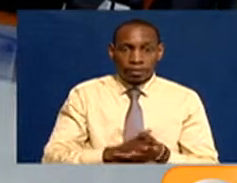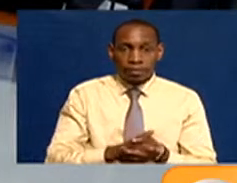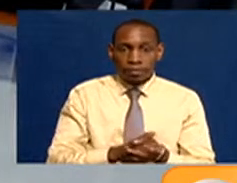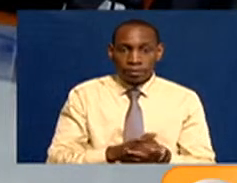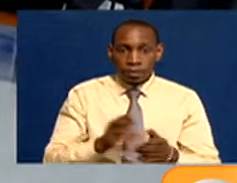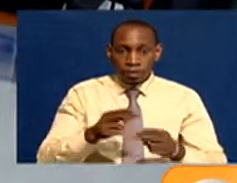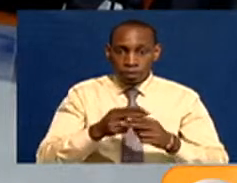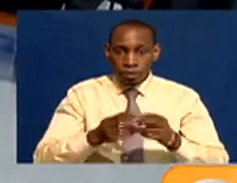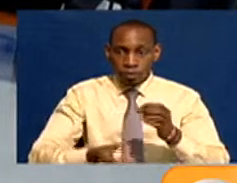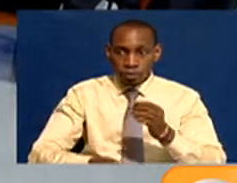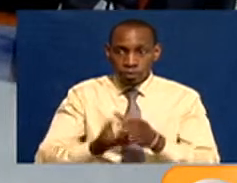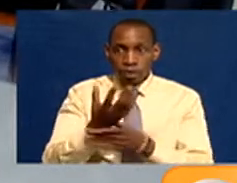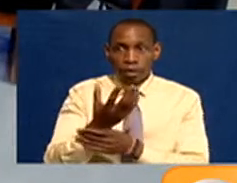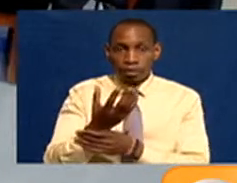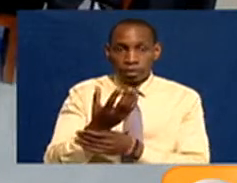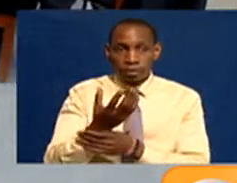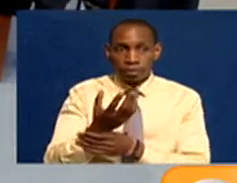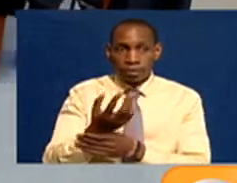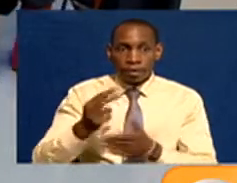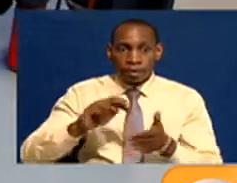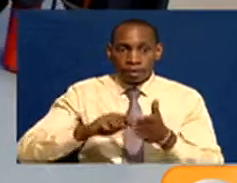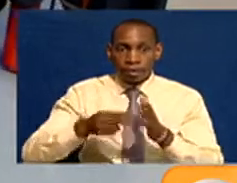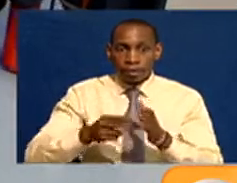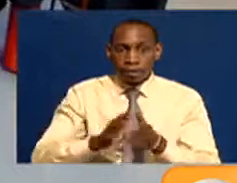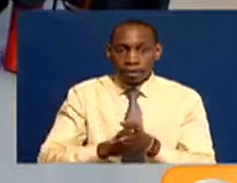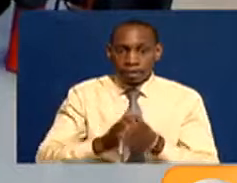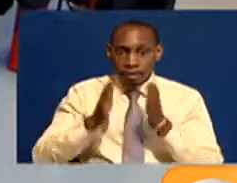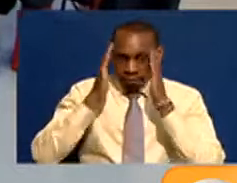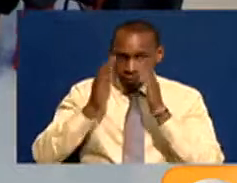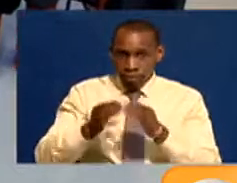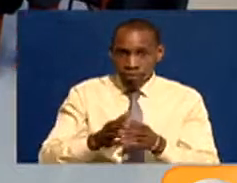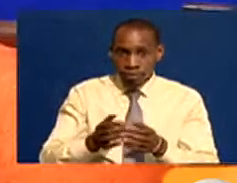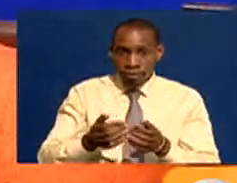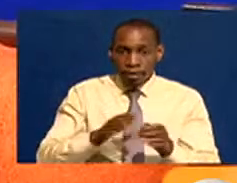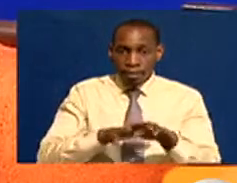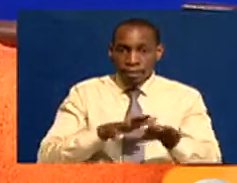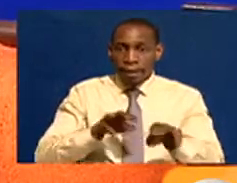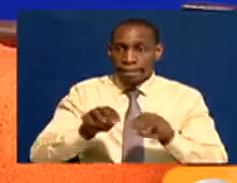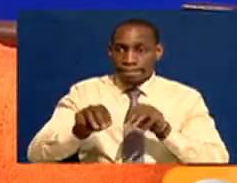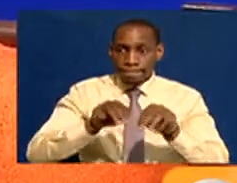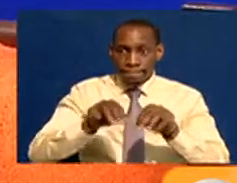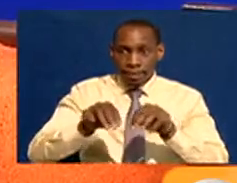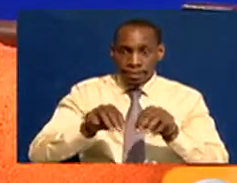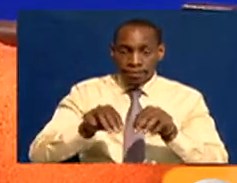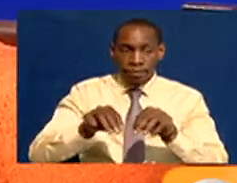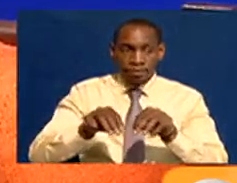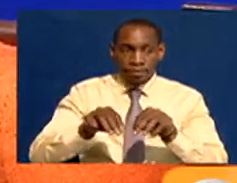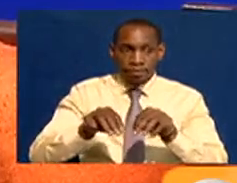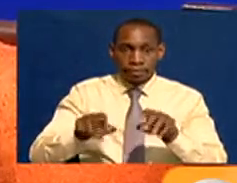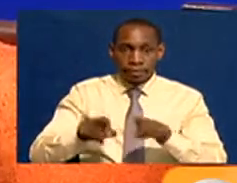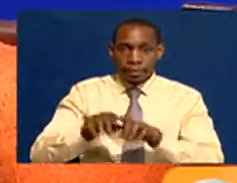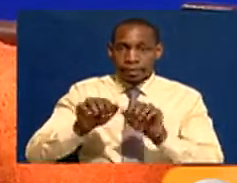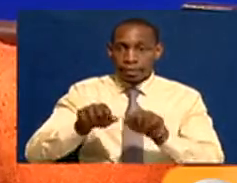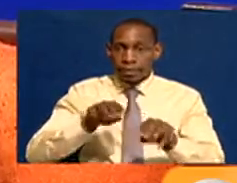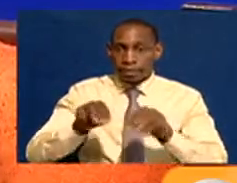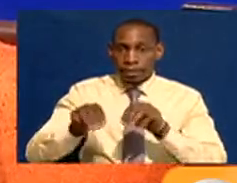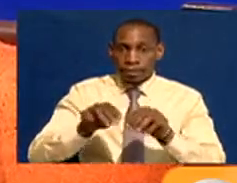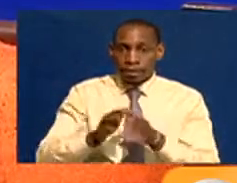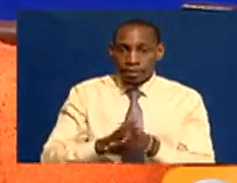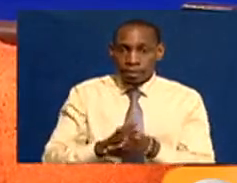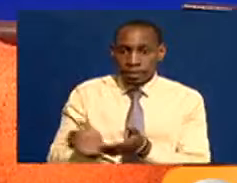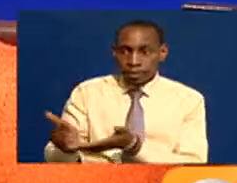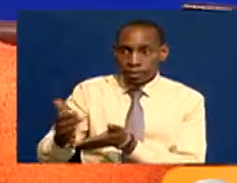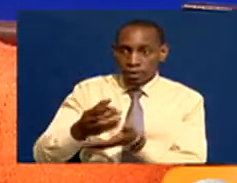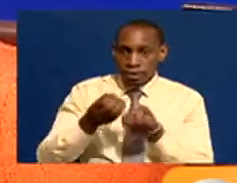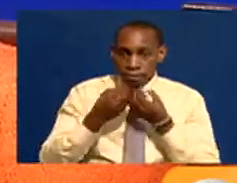piloting a project that deals with traffic management, and that can also manage, collect